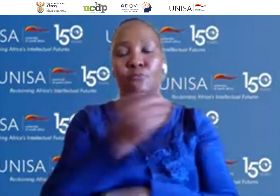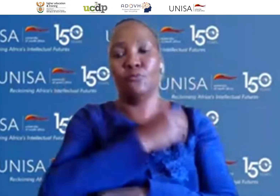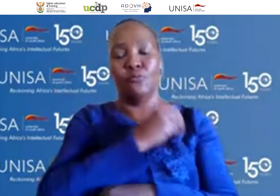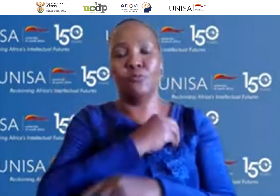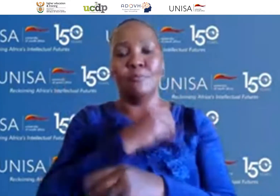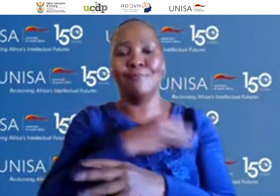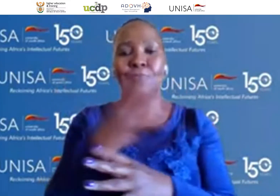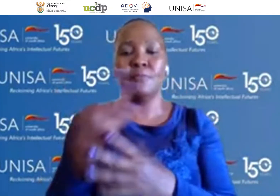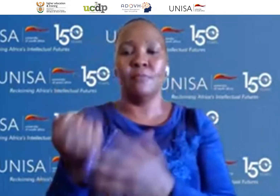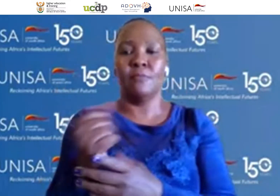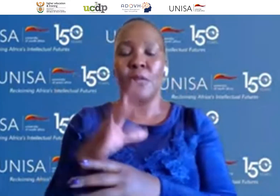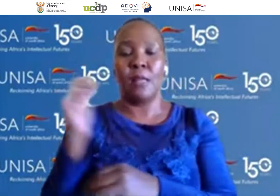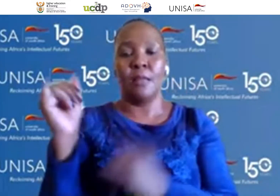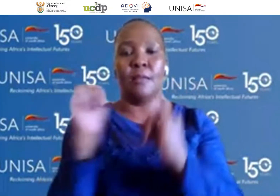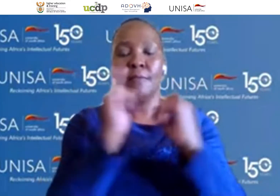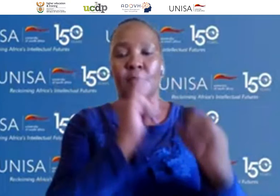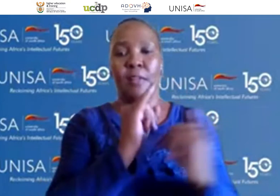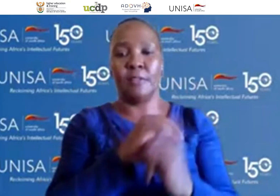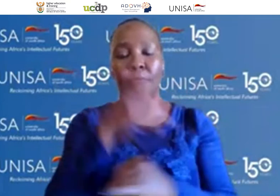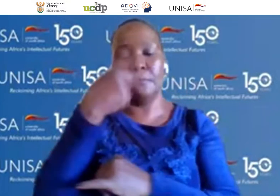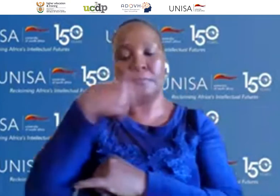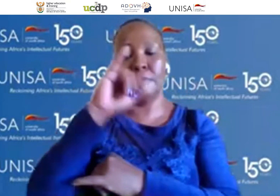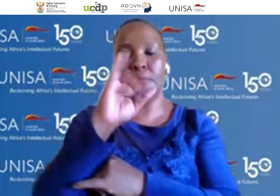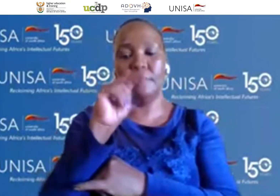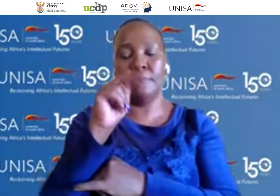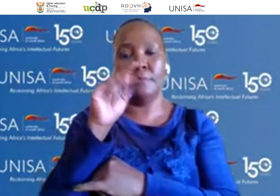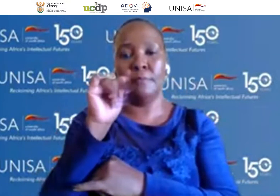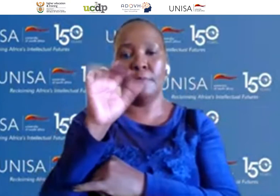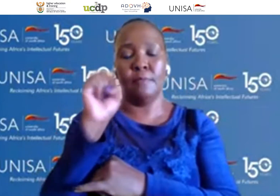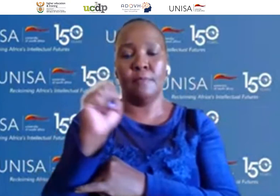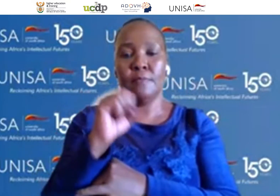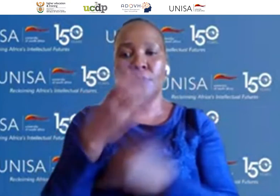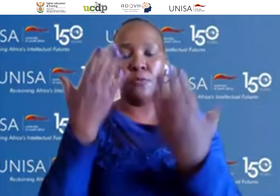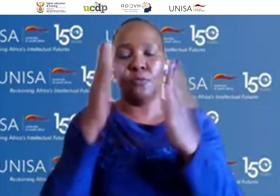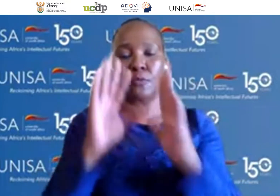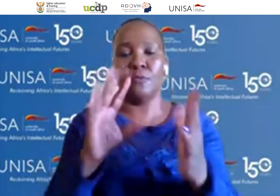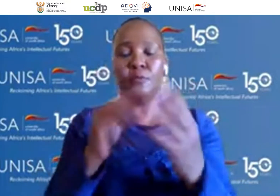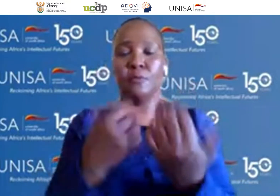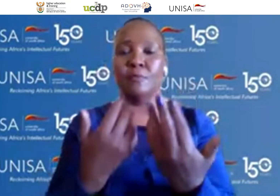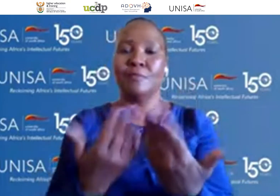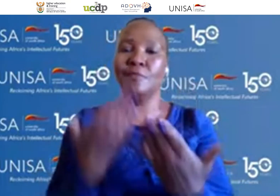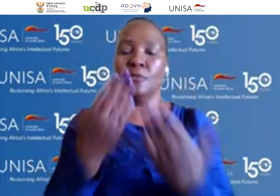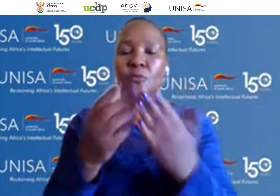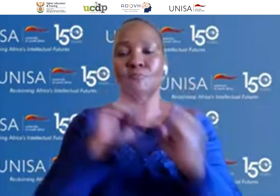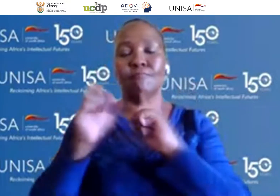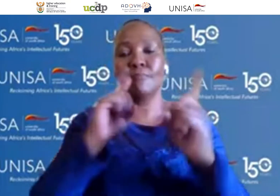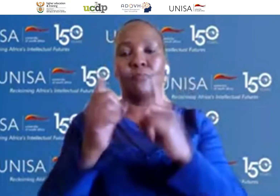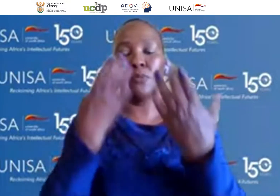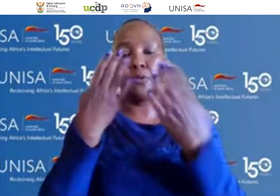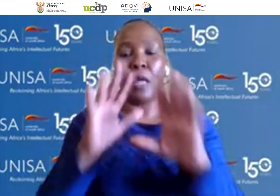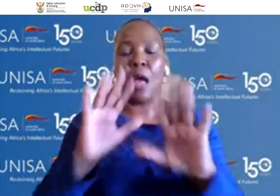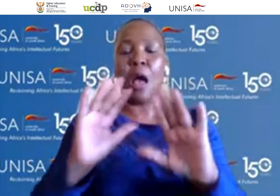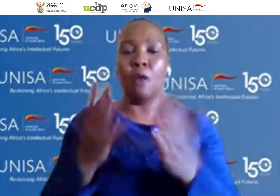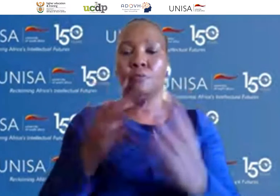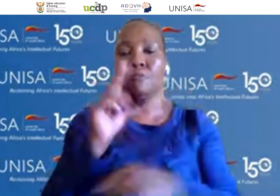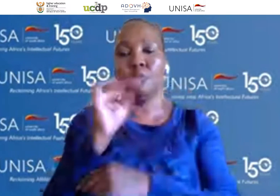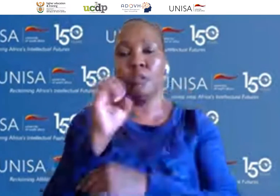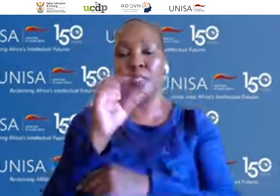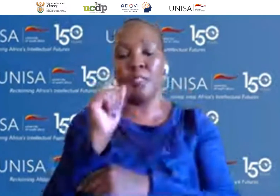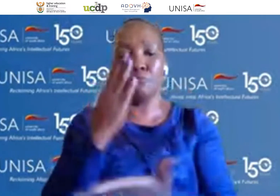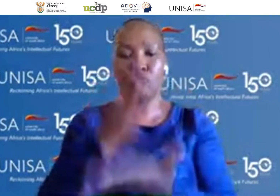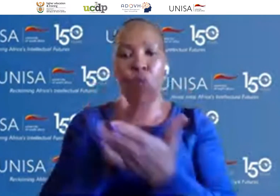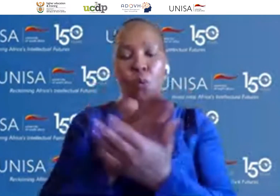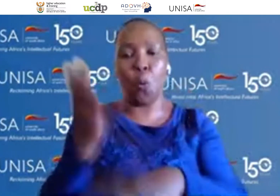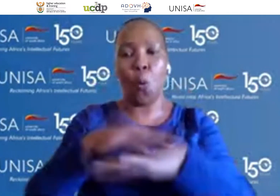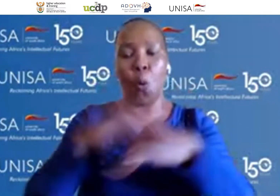colleague Pinchas Nguna to talk to us about support for students with special needs. How is UNISA ensuring that the online